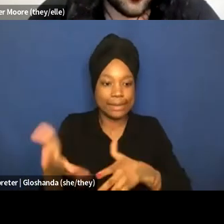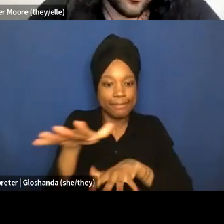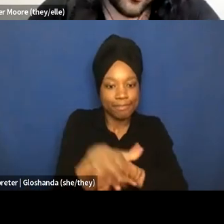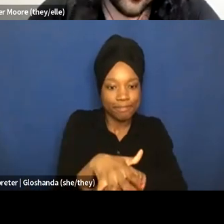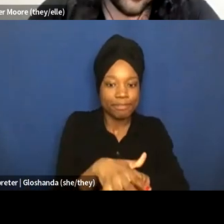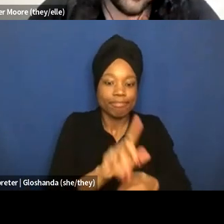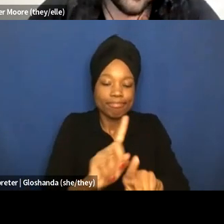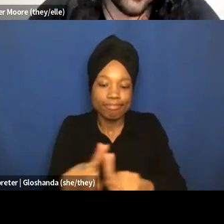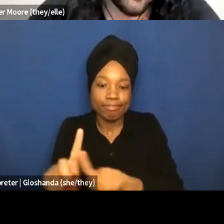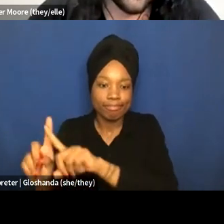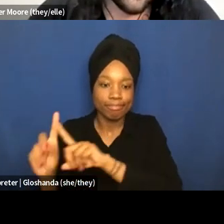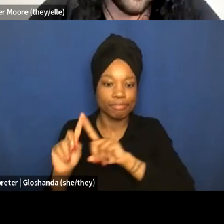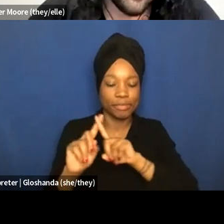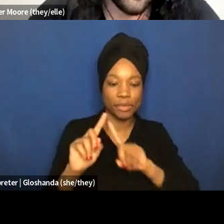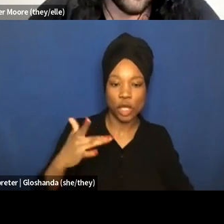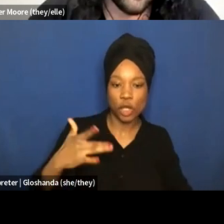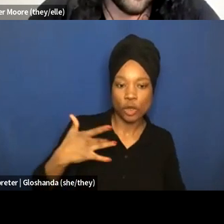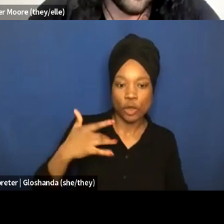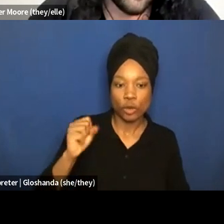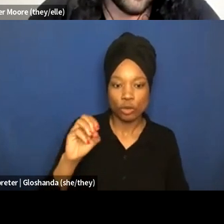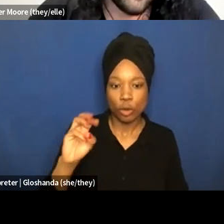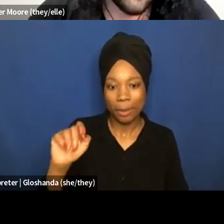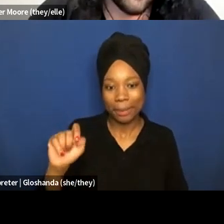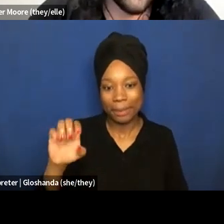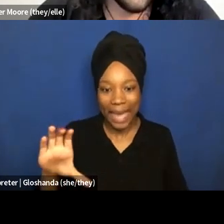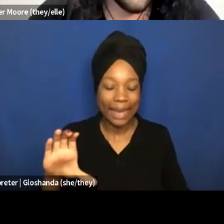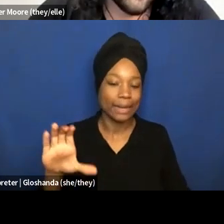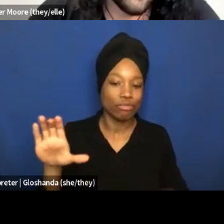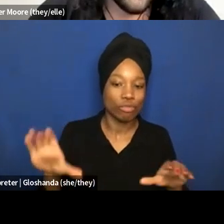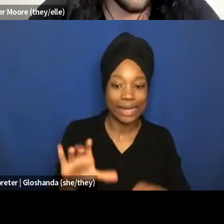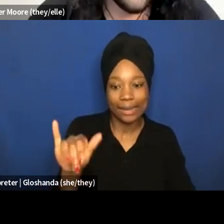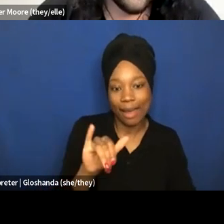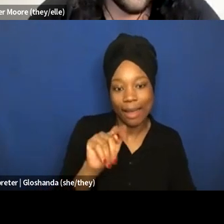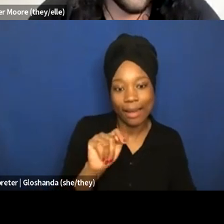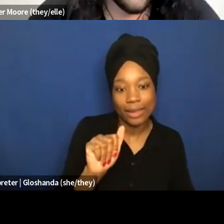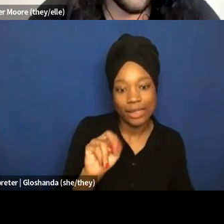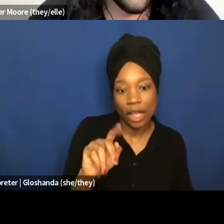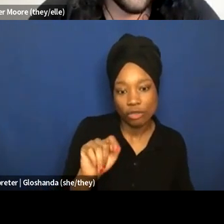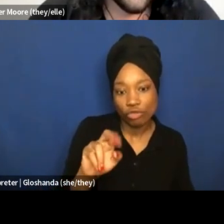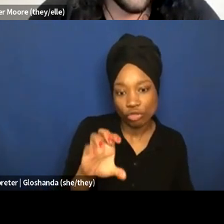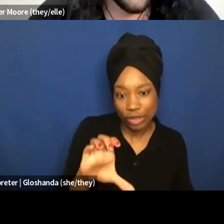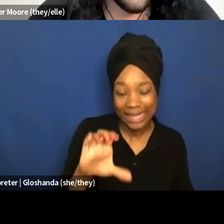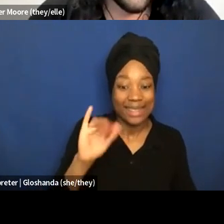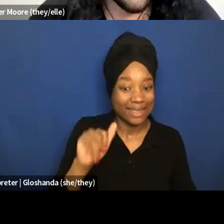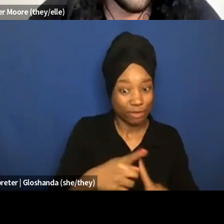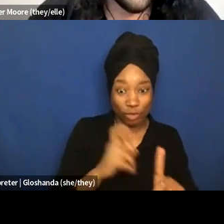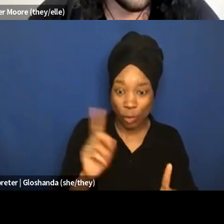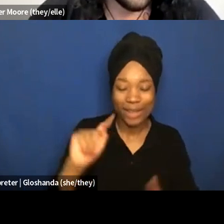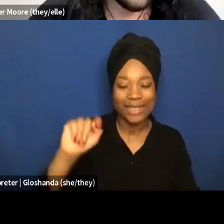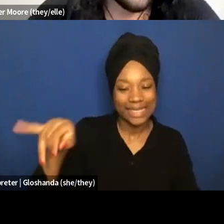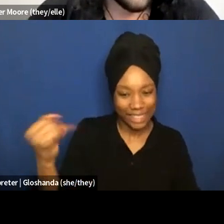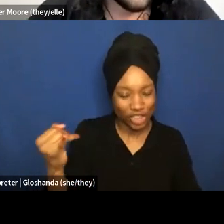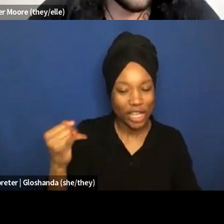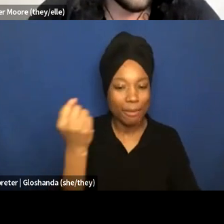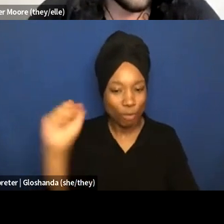as other somatic practices has come from the pleasure activists and the TJ movement and also the disability justice